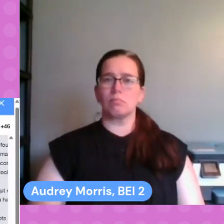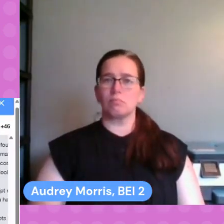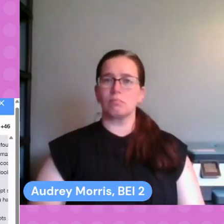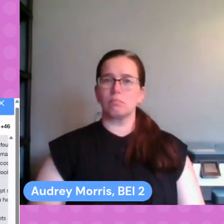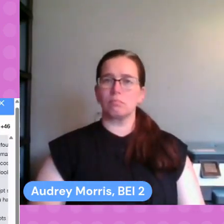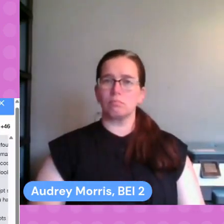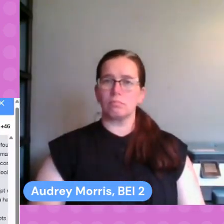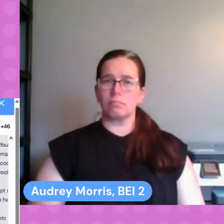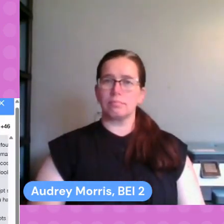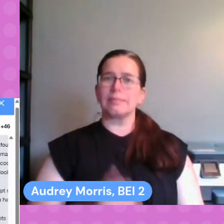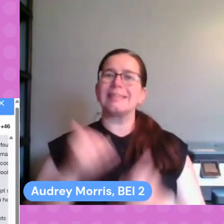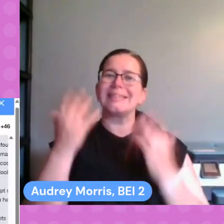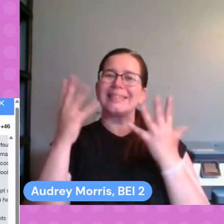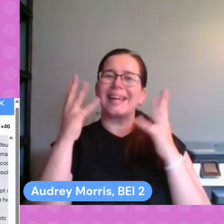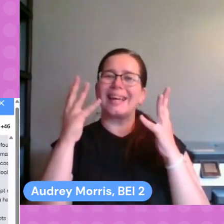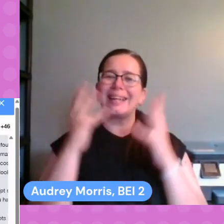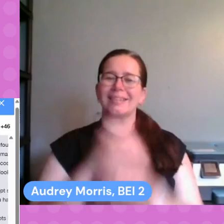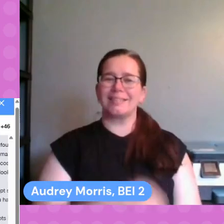Yay.